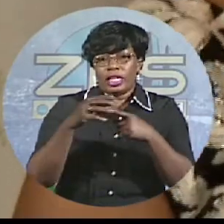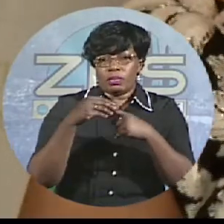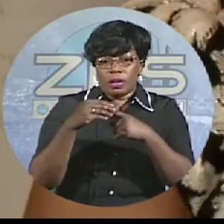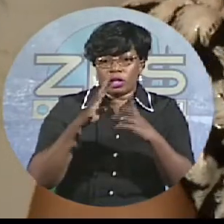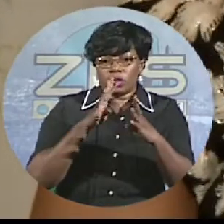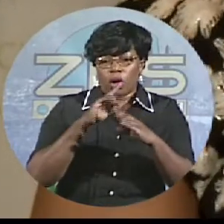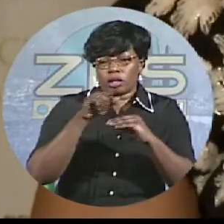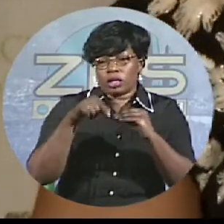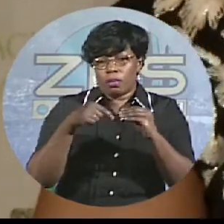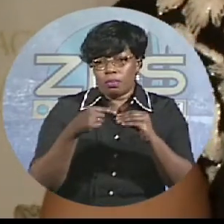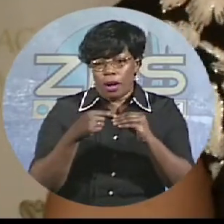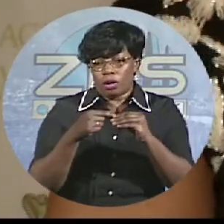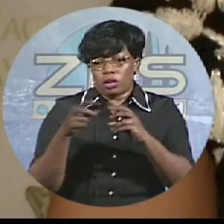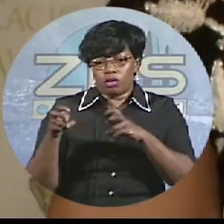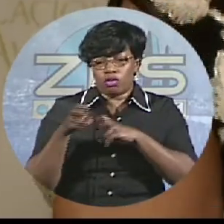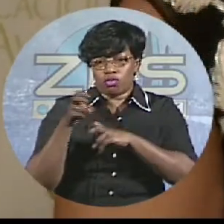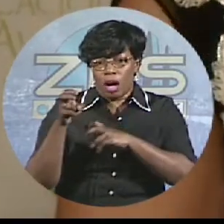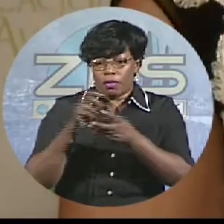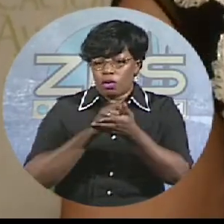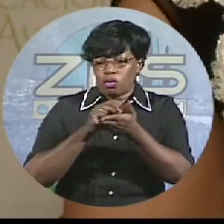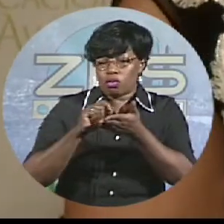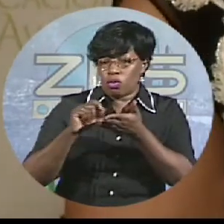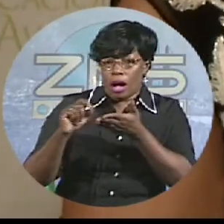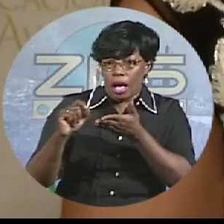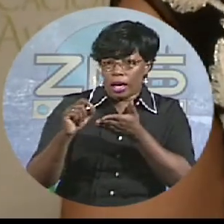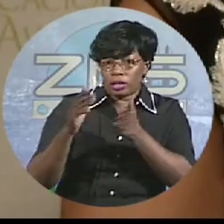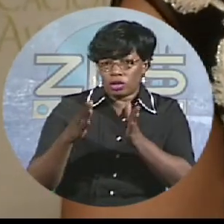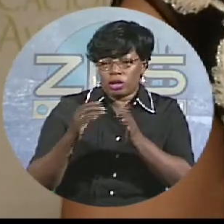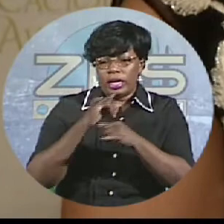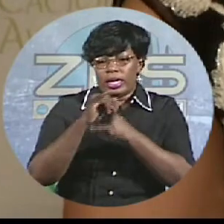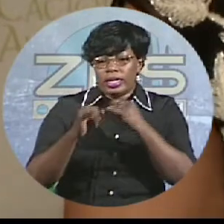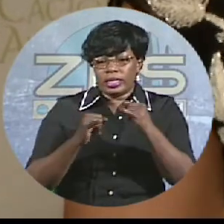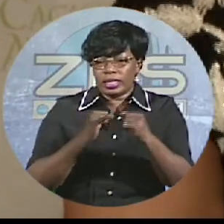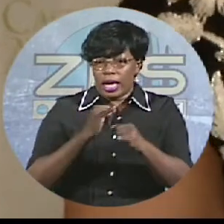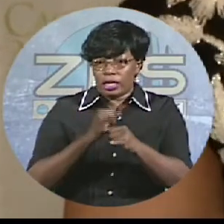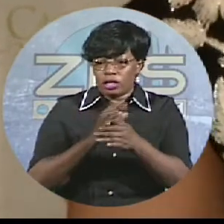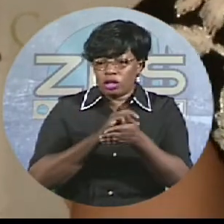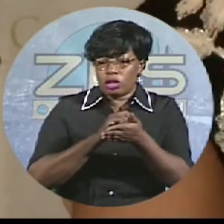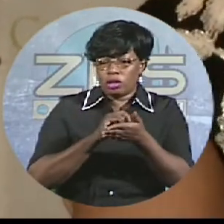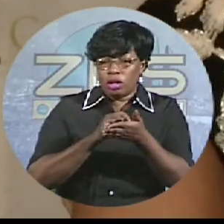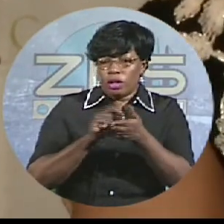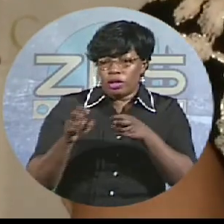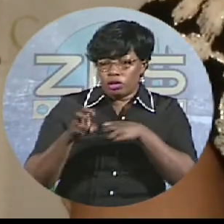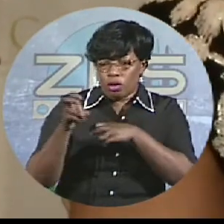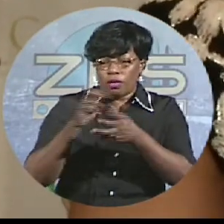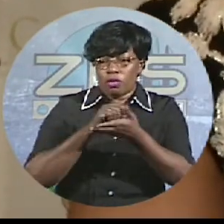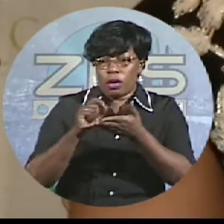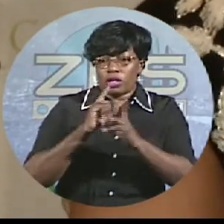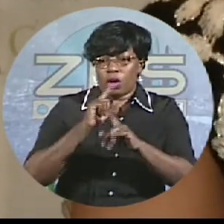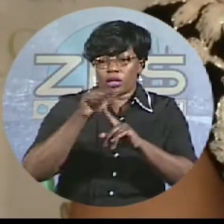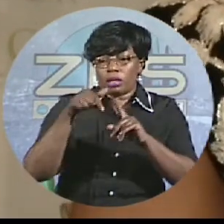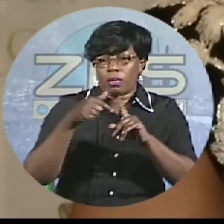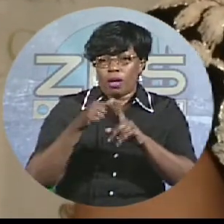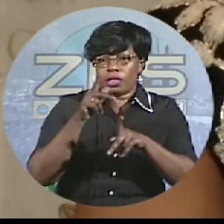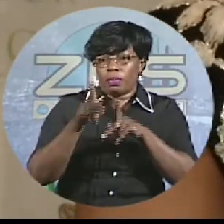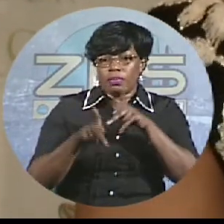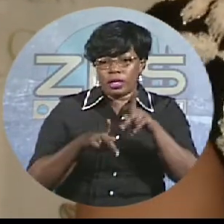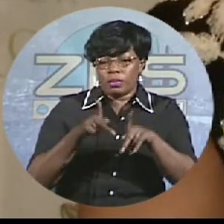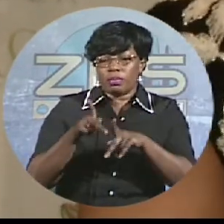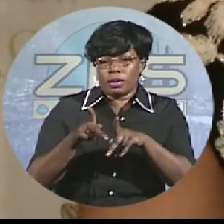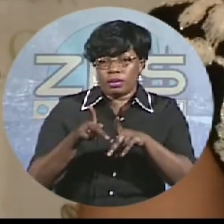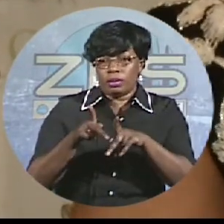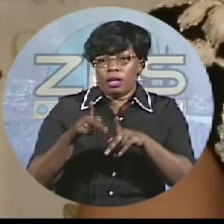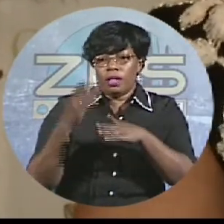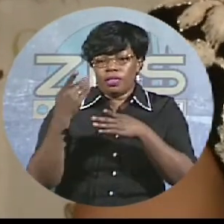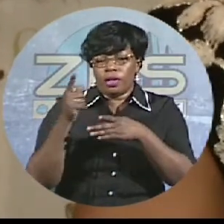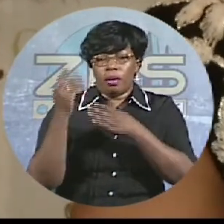about, there was the travel writer, the international travel writer, and she talked about the people of the Bahamas,